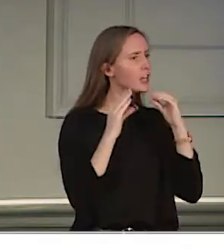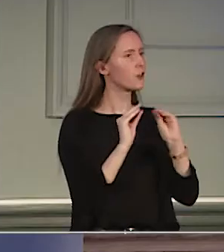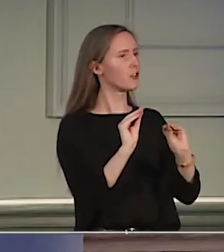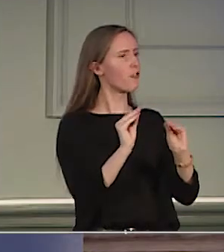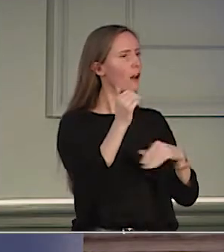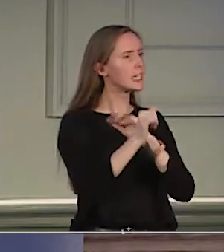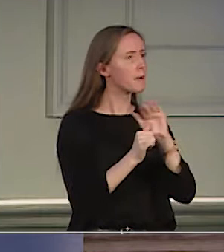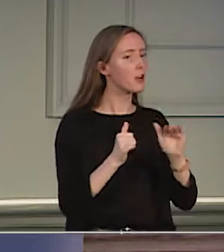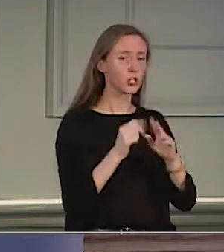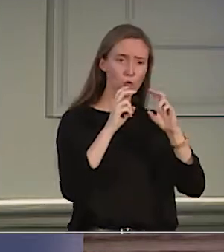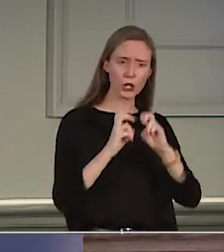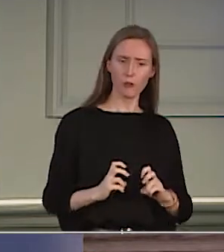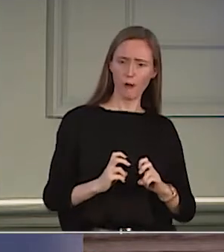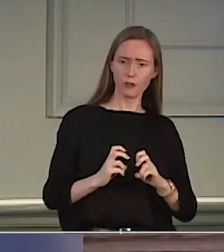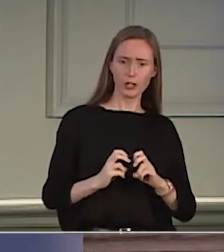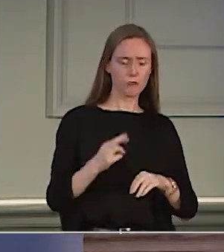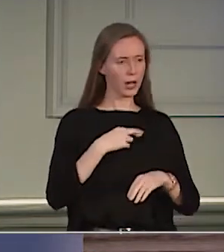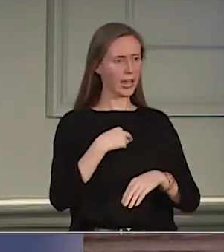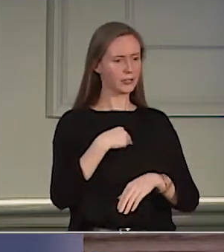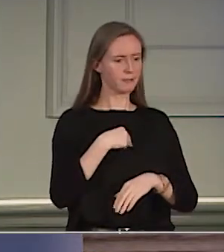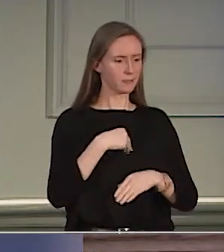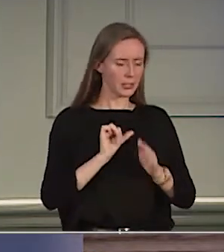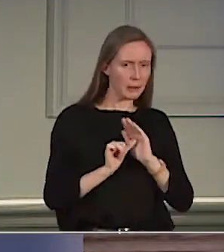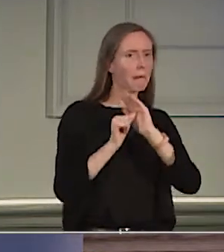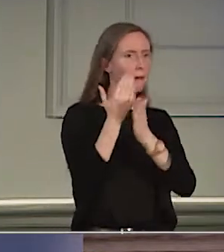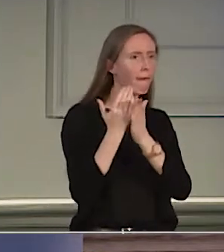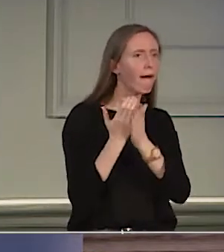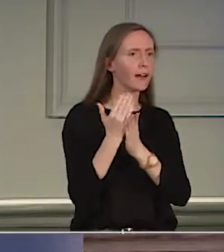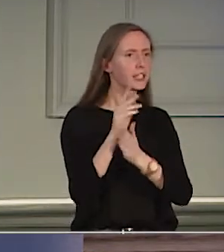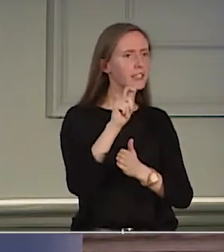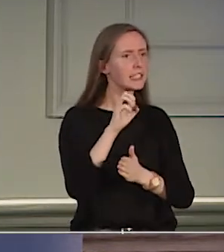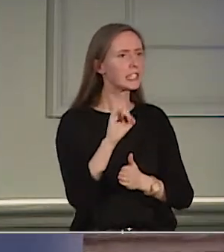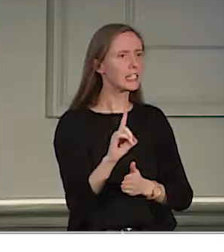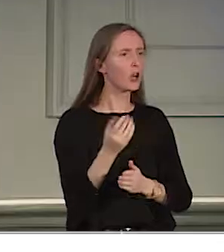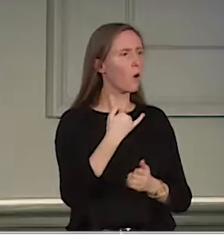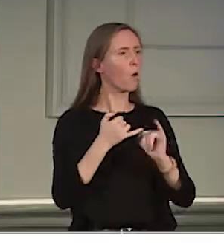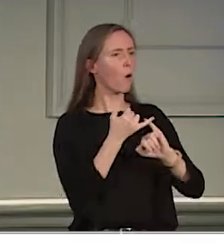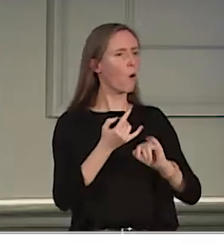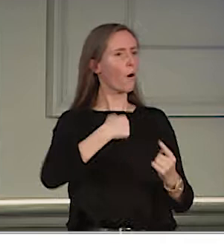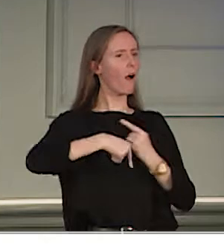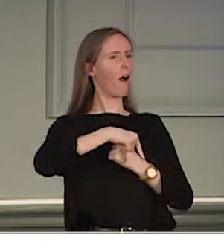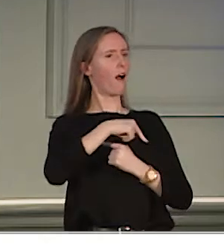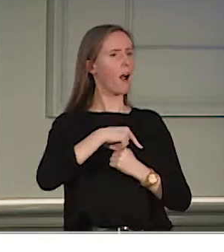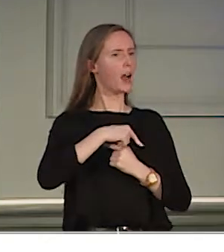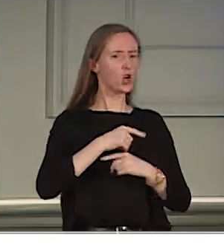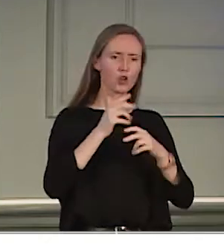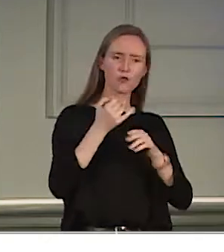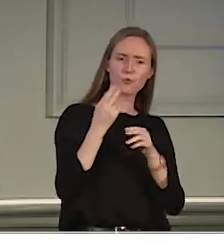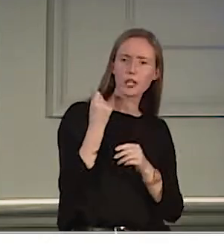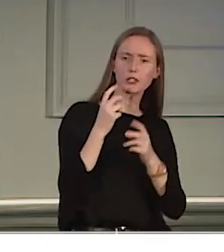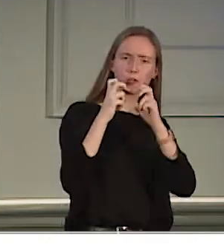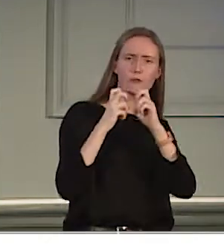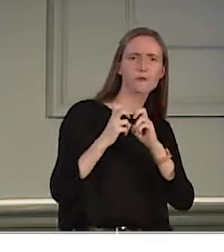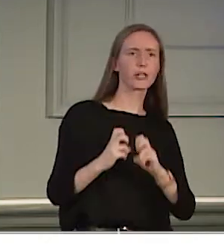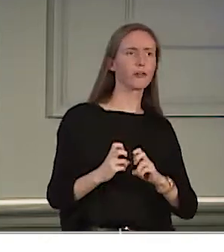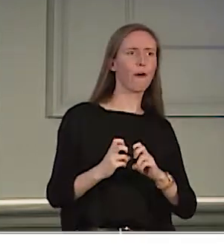Trinity, of who we are. It's reflected in lots of different strategic documents that we produce all the time. The recent research charter, one of our